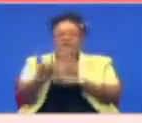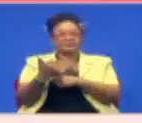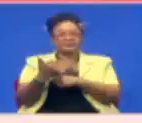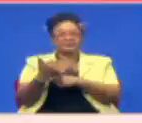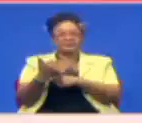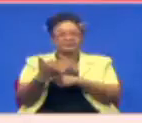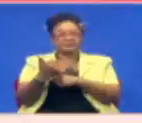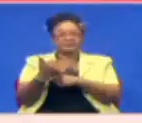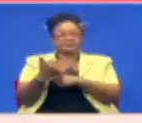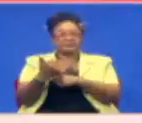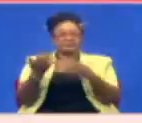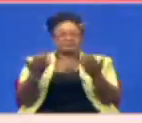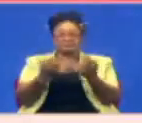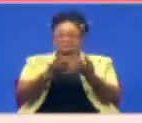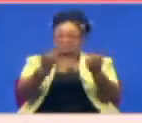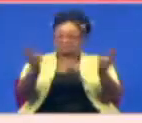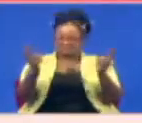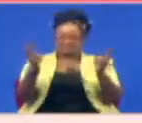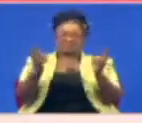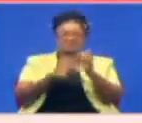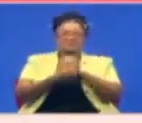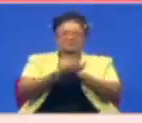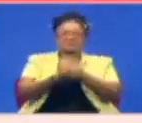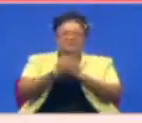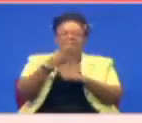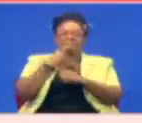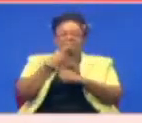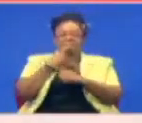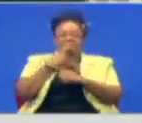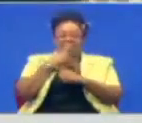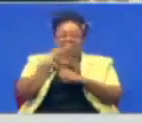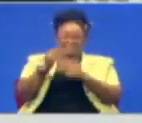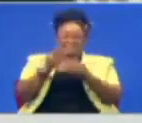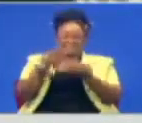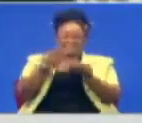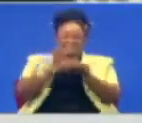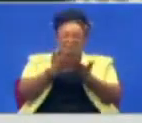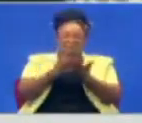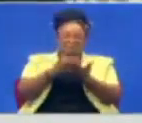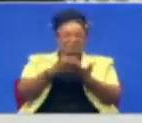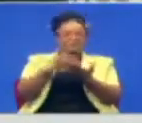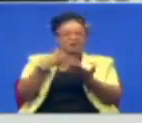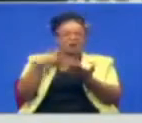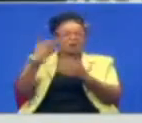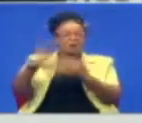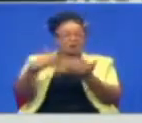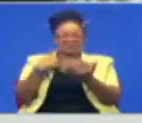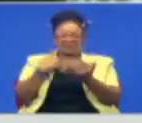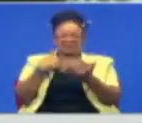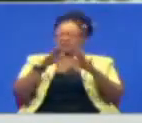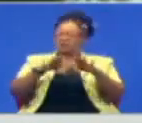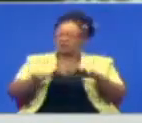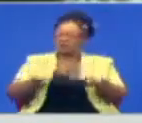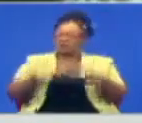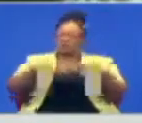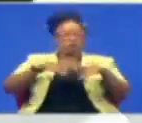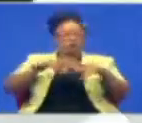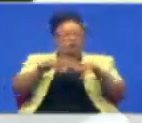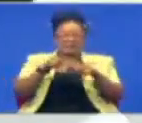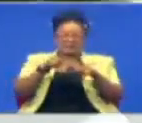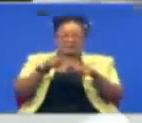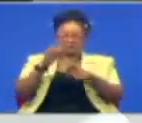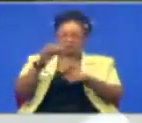ilimfahamisha kuhusu malalamishi ya wadau kwamba huduma za mahakama ya rufaa hutolewa kwa mwendo wa kobe. Lakini